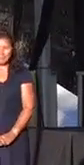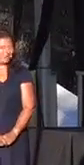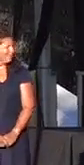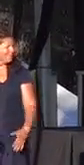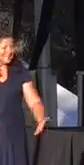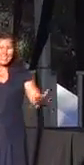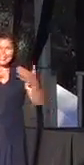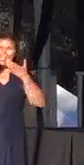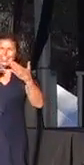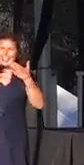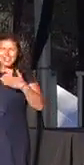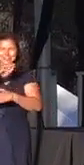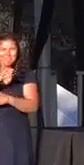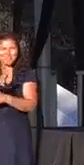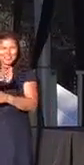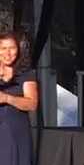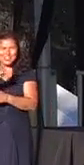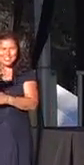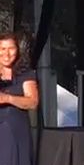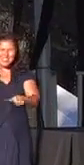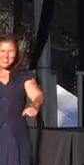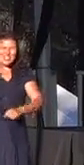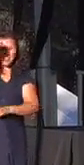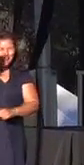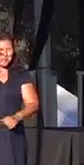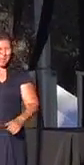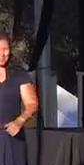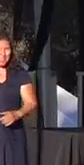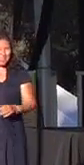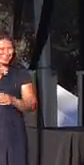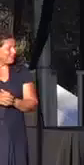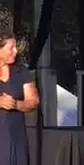A big thanks to Mr. D, and go Padres!